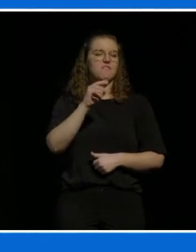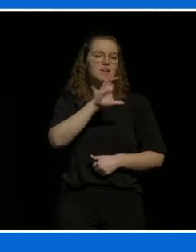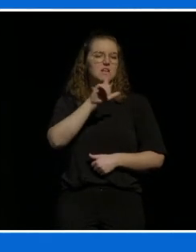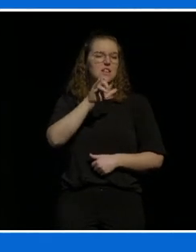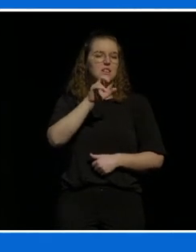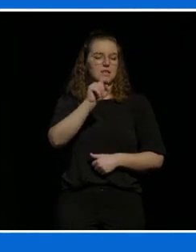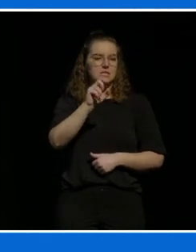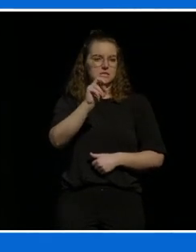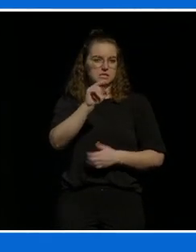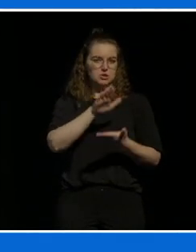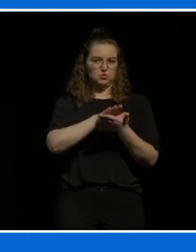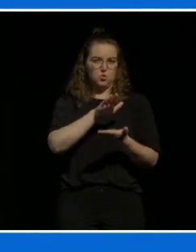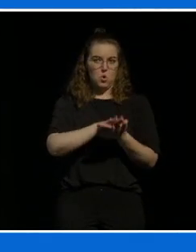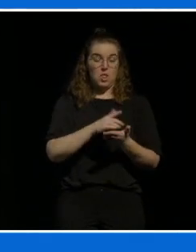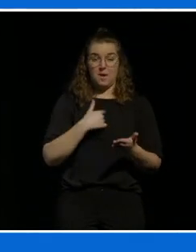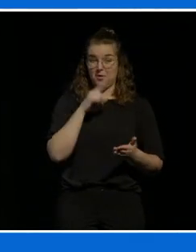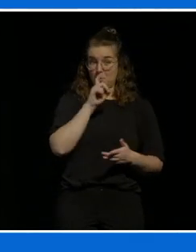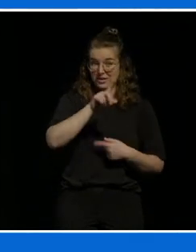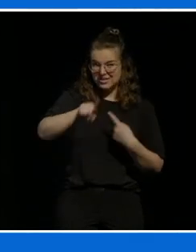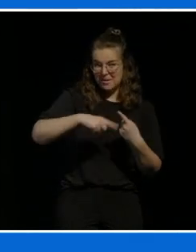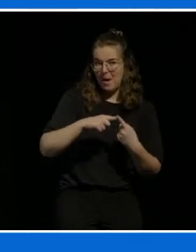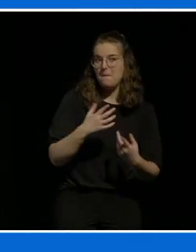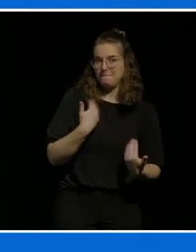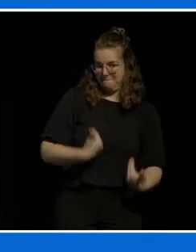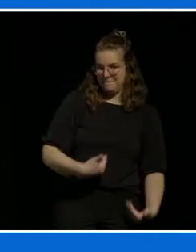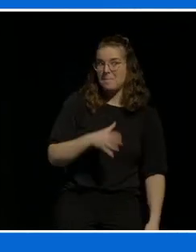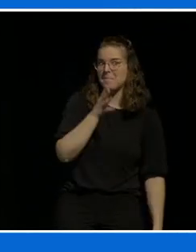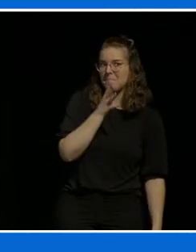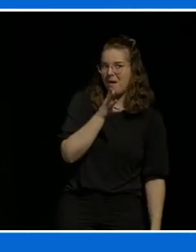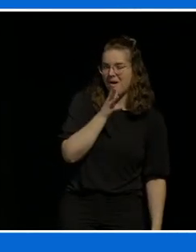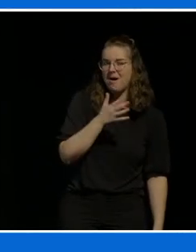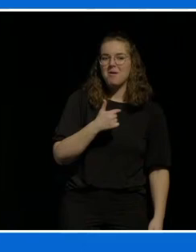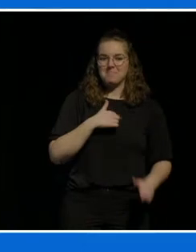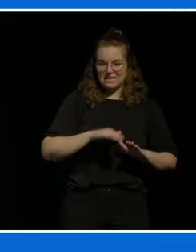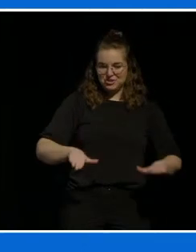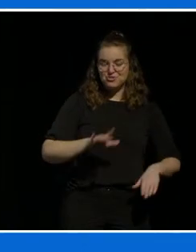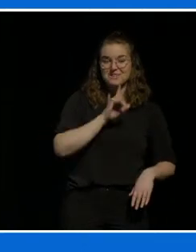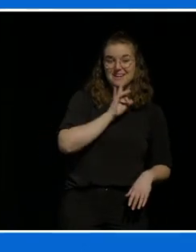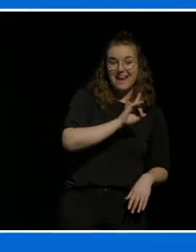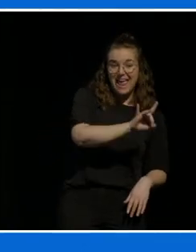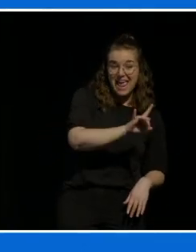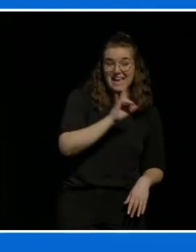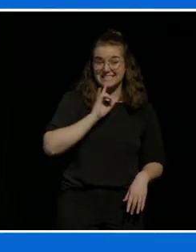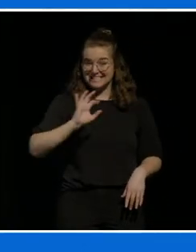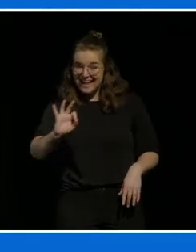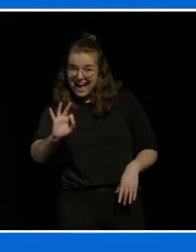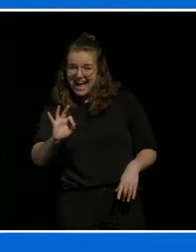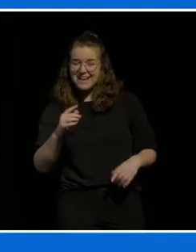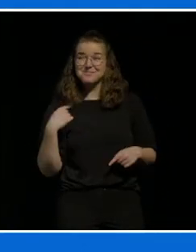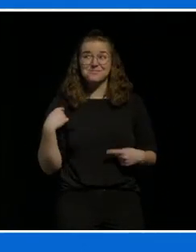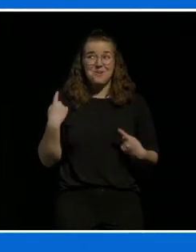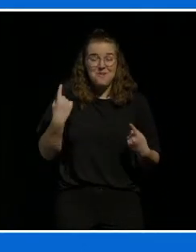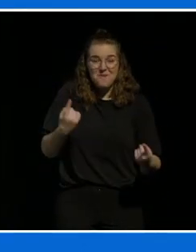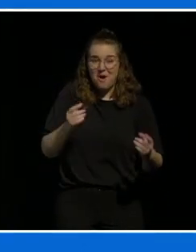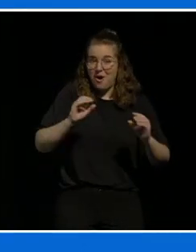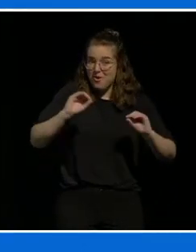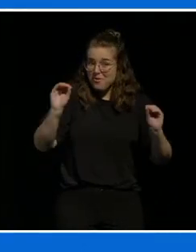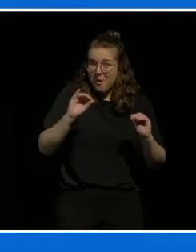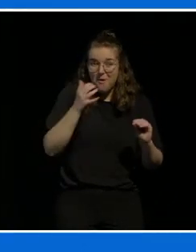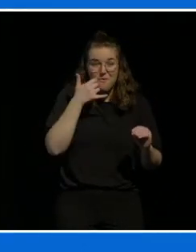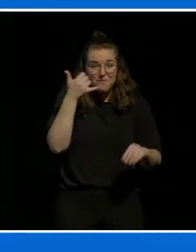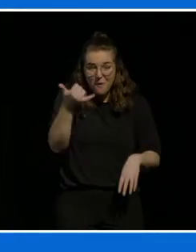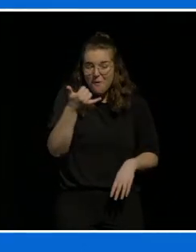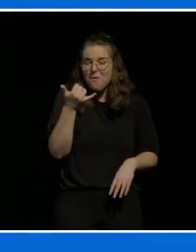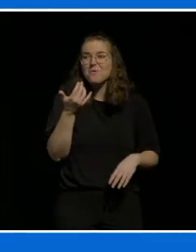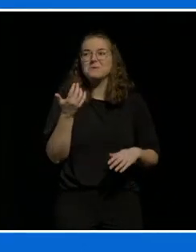mom. So I have an 8 and a 9-year-old. We've kept the phones away and the iPads to a